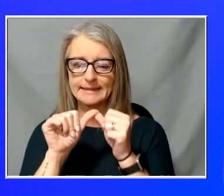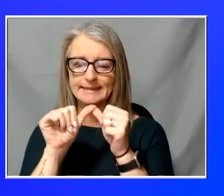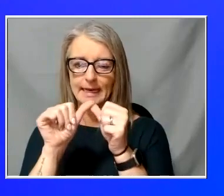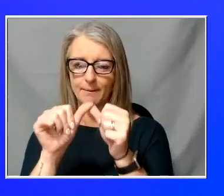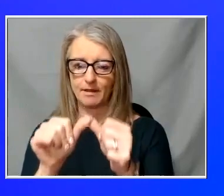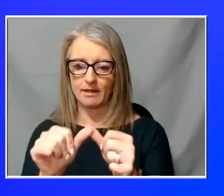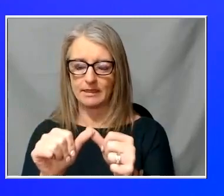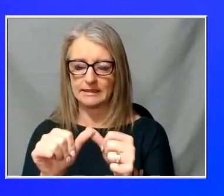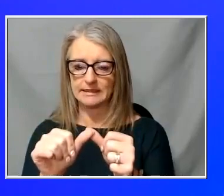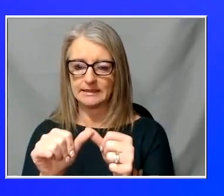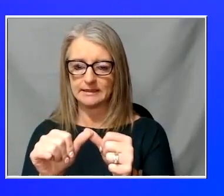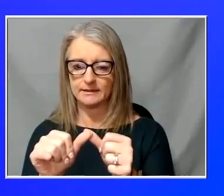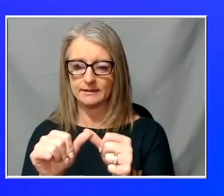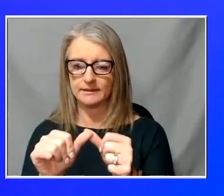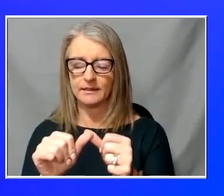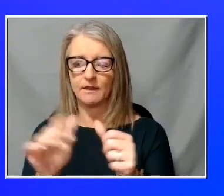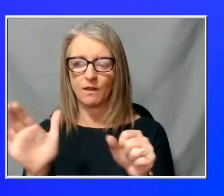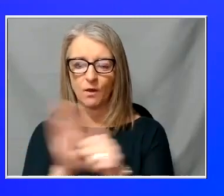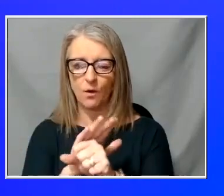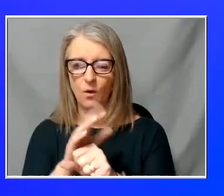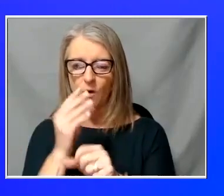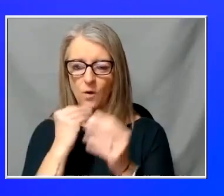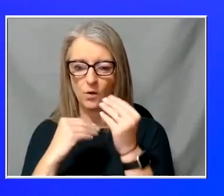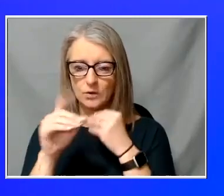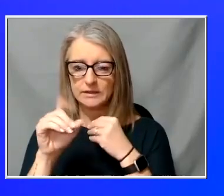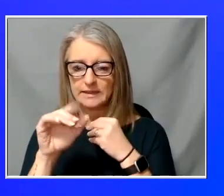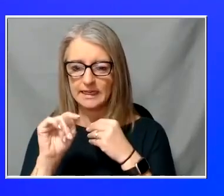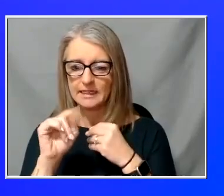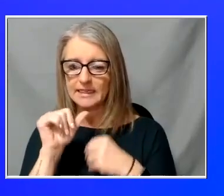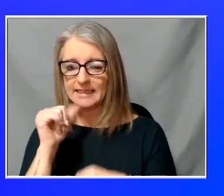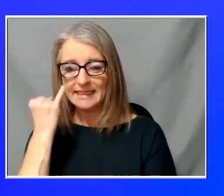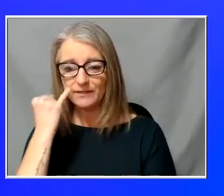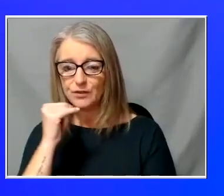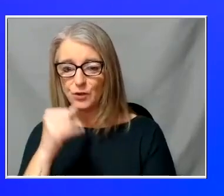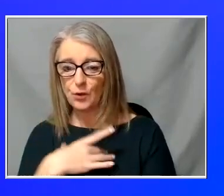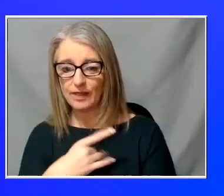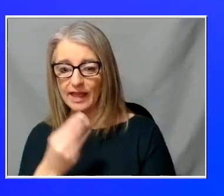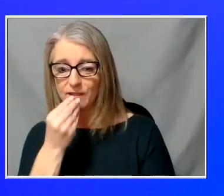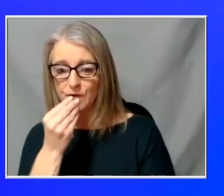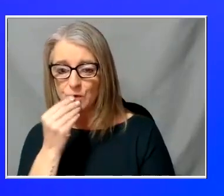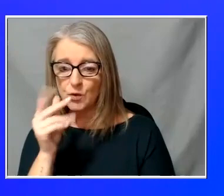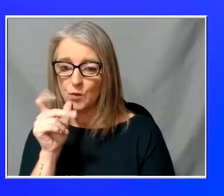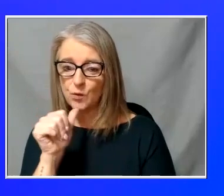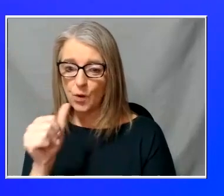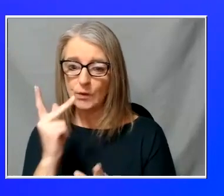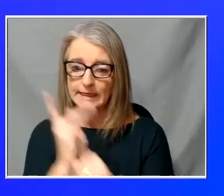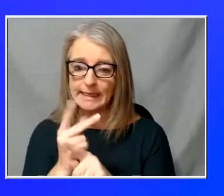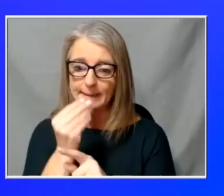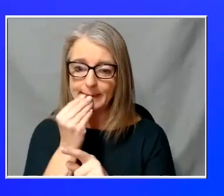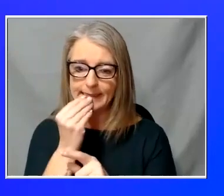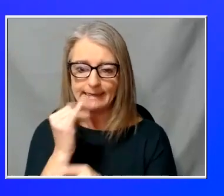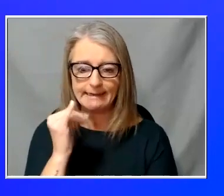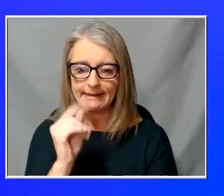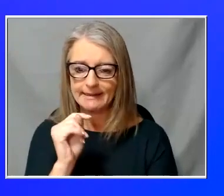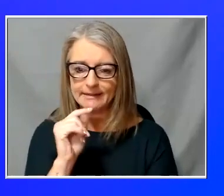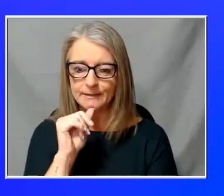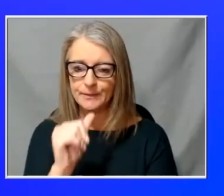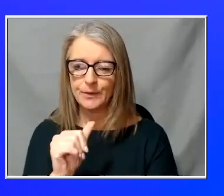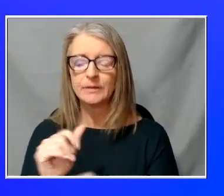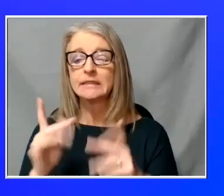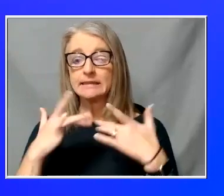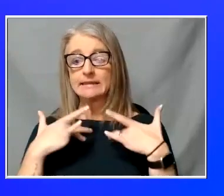if you change the whole diet and you don't like the food, you're not going to keep eating the food, right? So